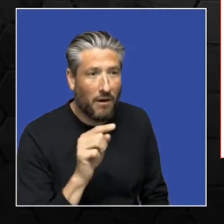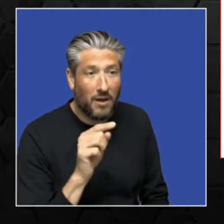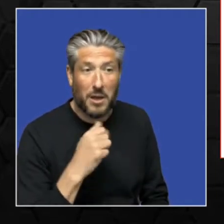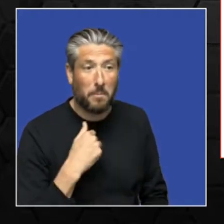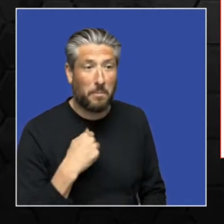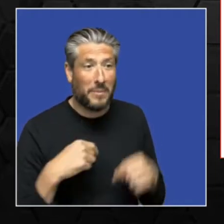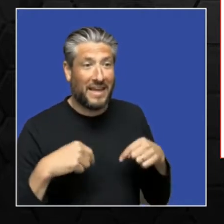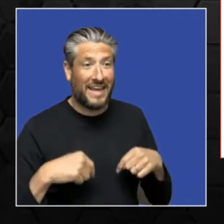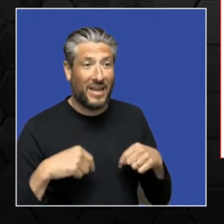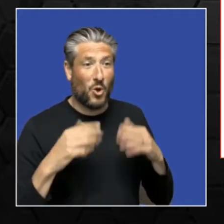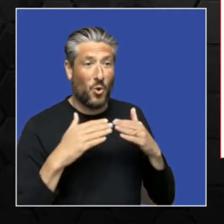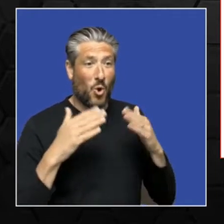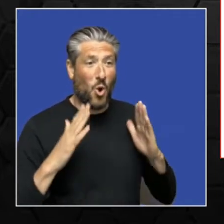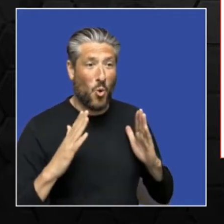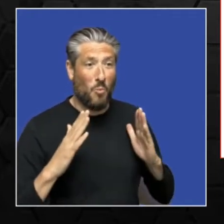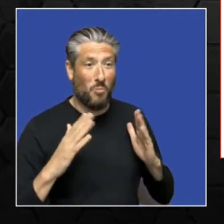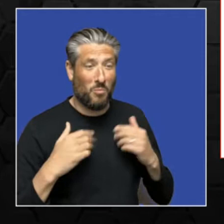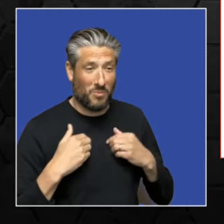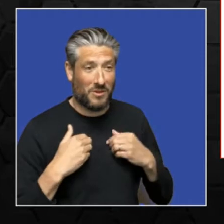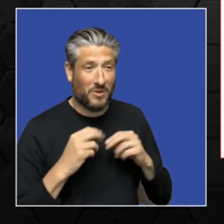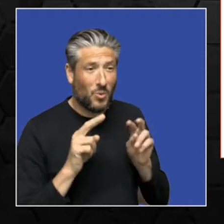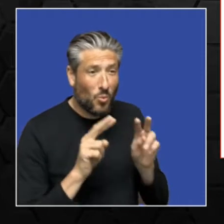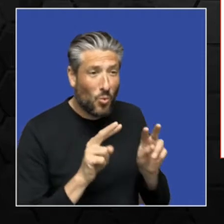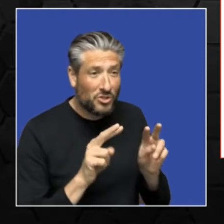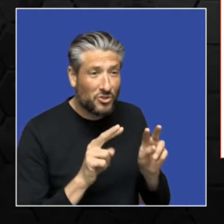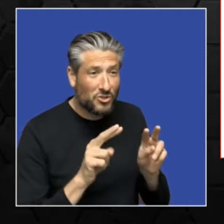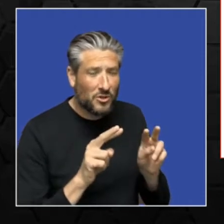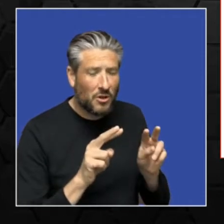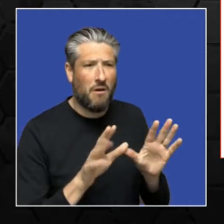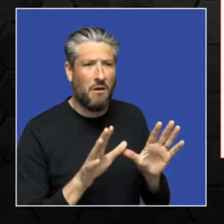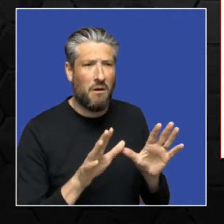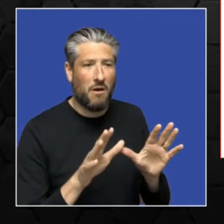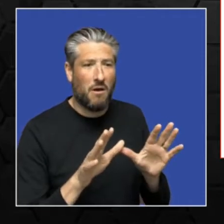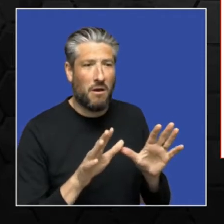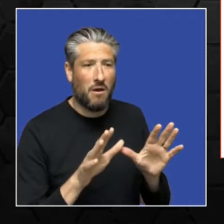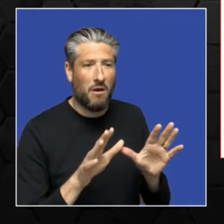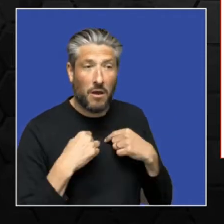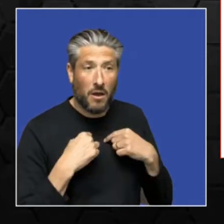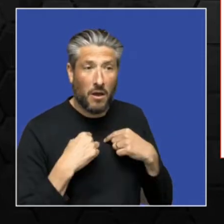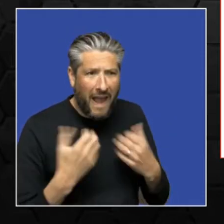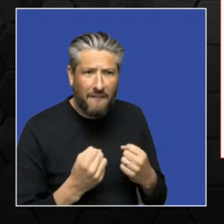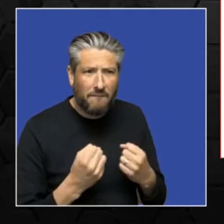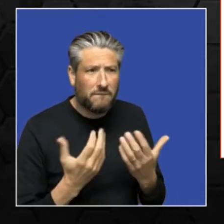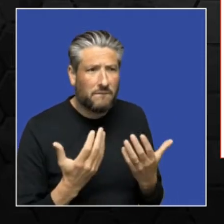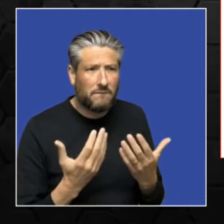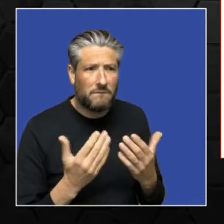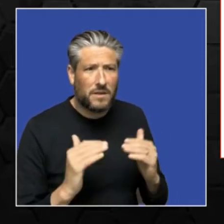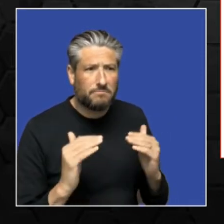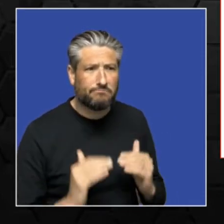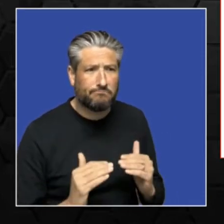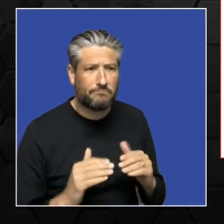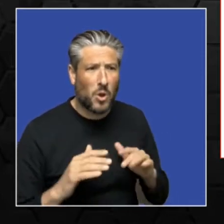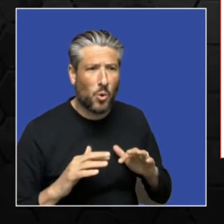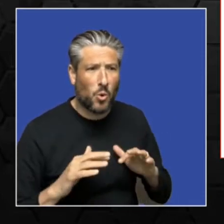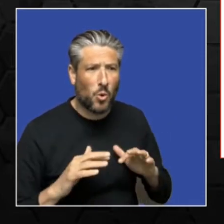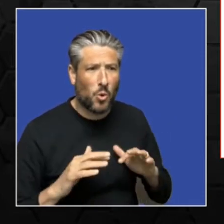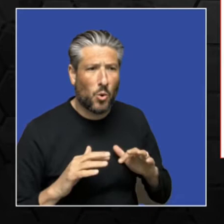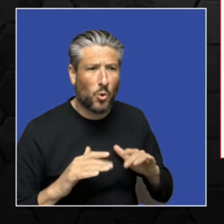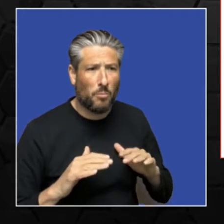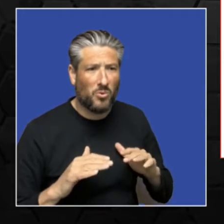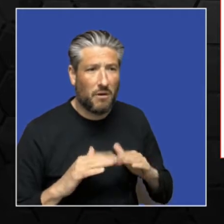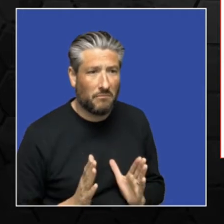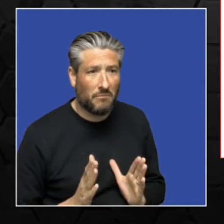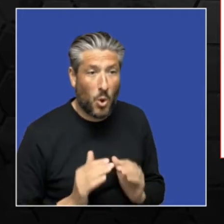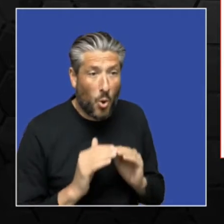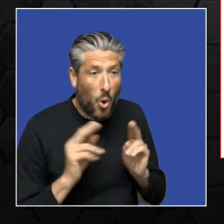using just very basic compute from our own home, we can access so much machine learning features of